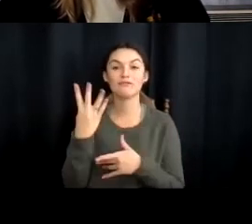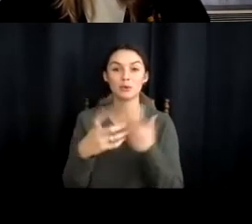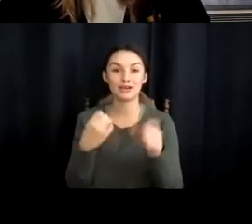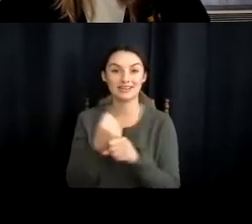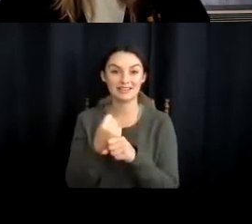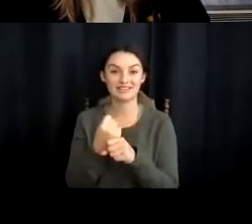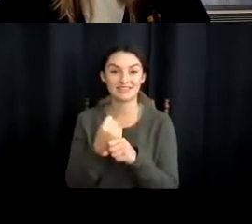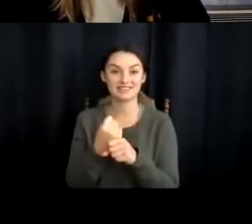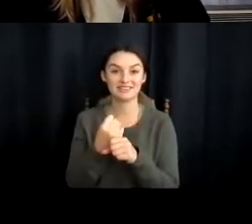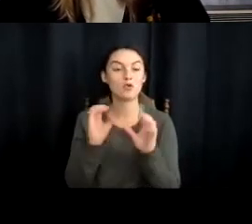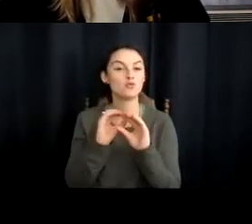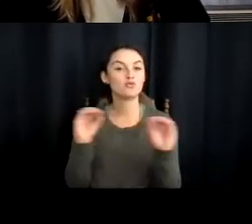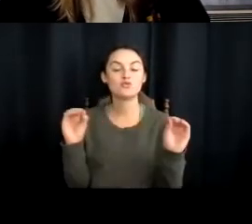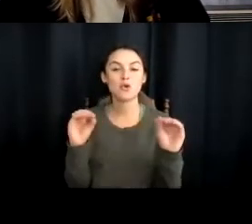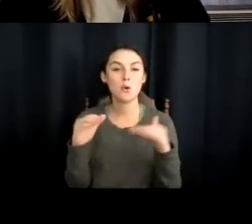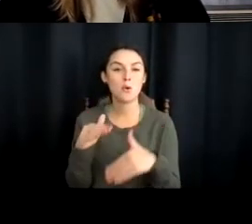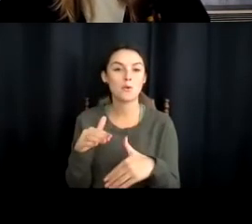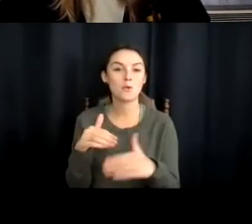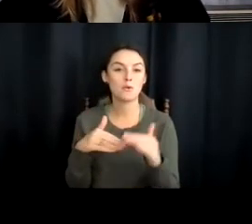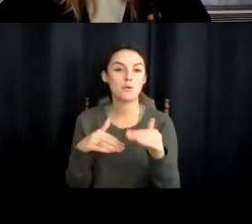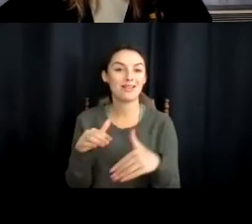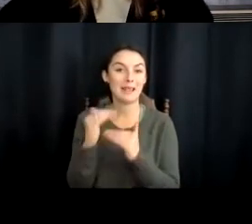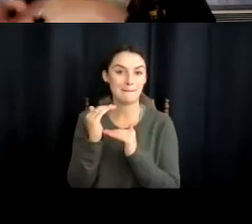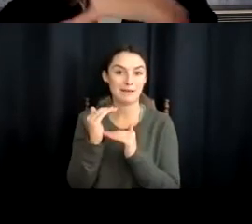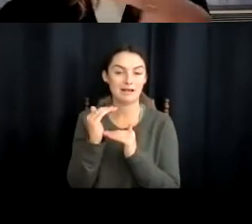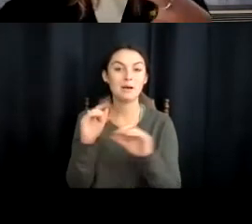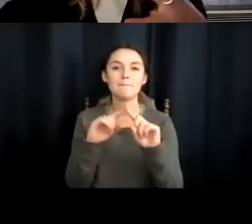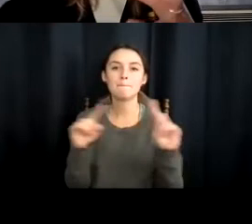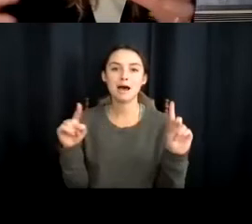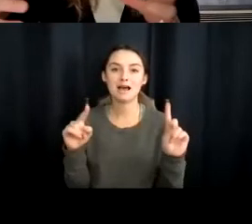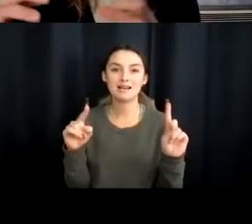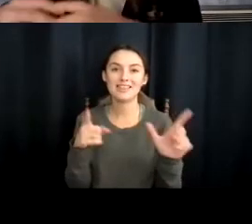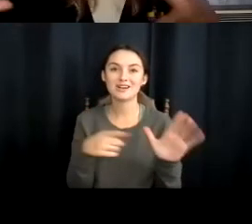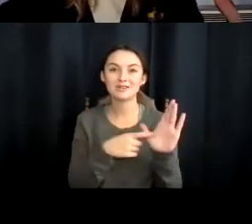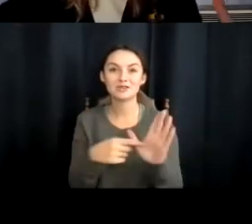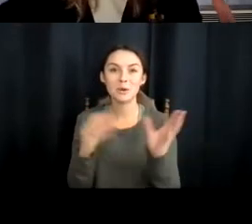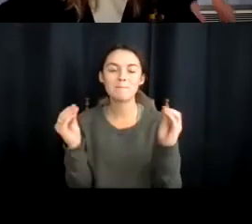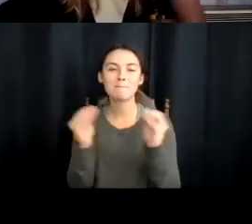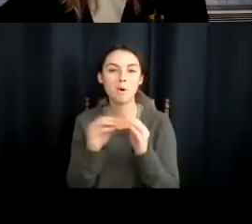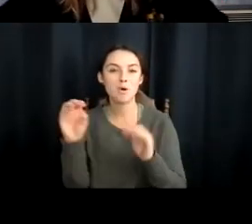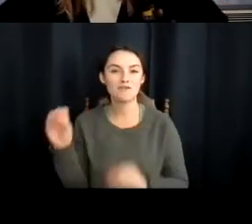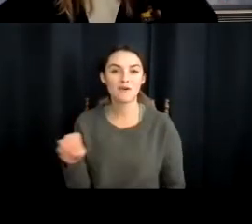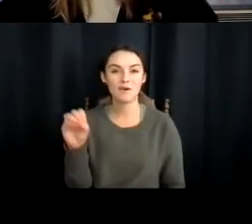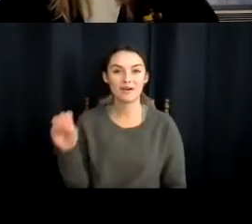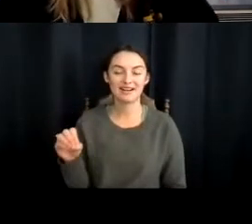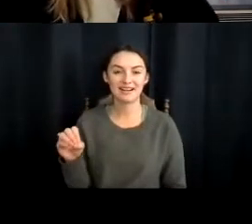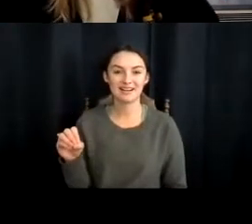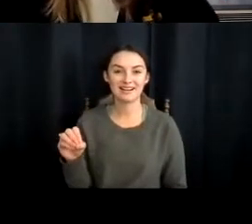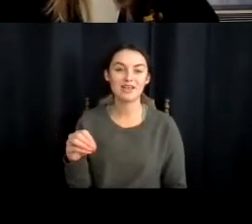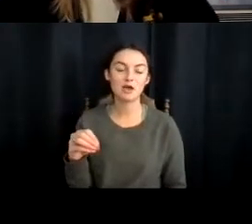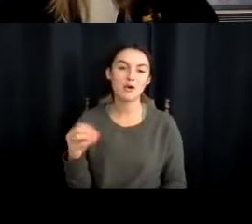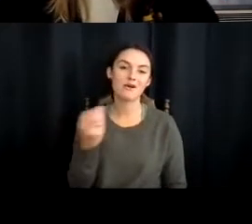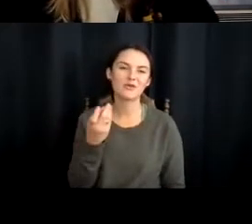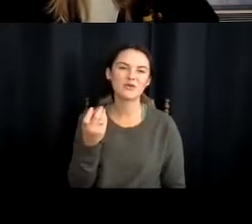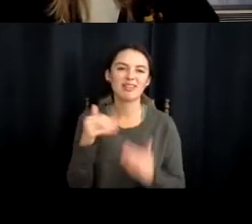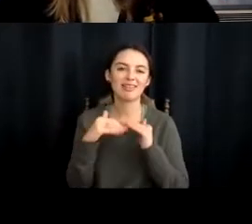term limits. But because they are representing more of Oregon, there are fewer of them, so they're representing twice as much